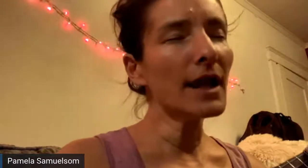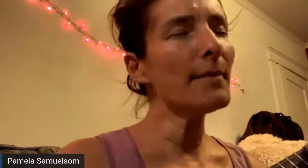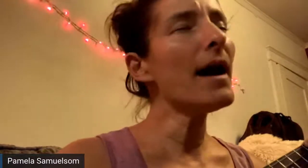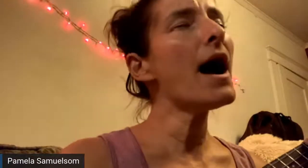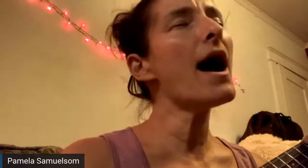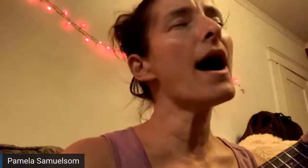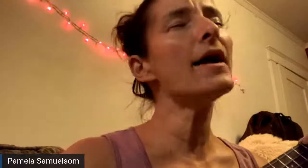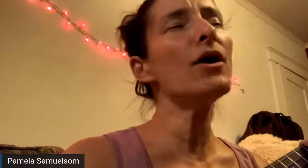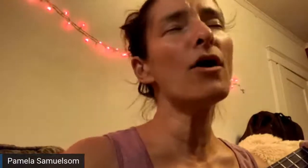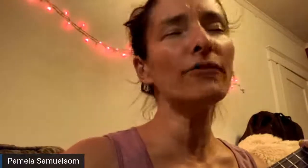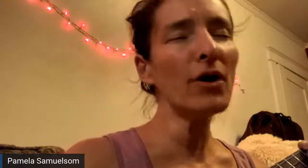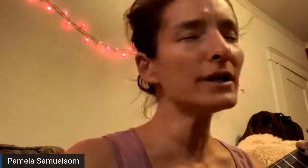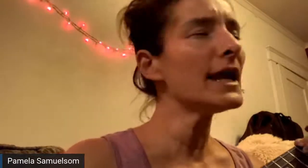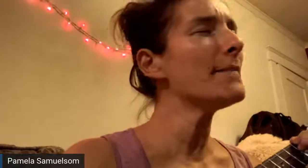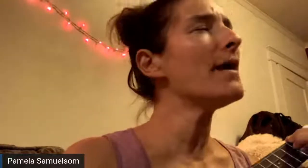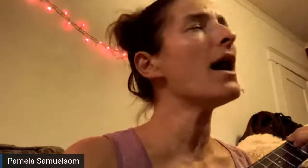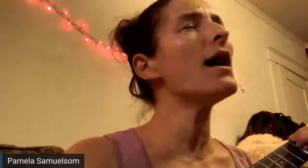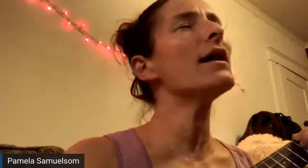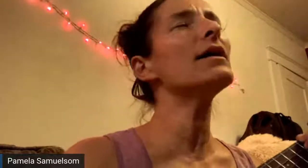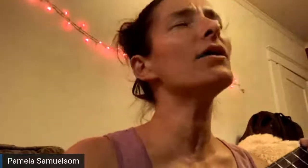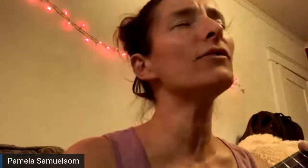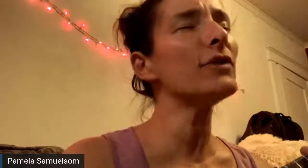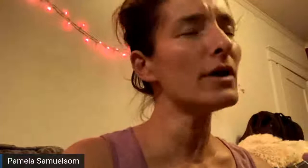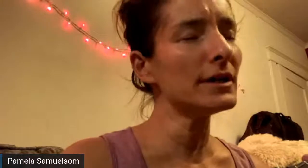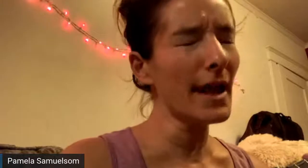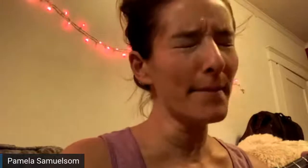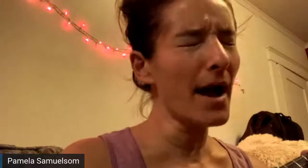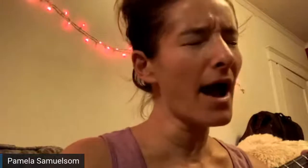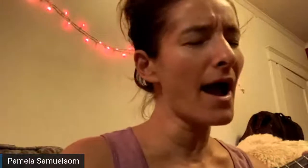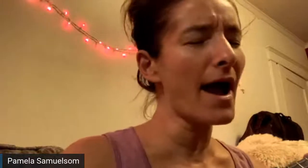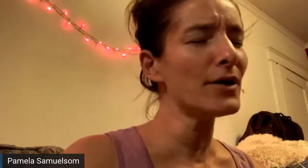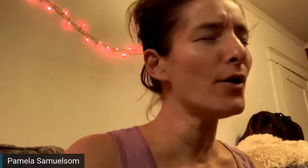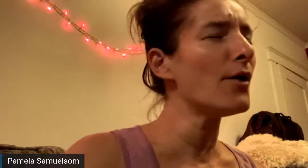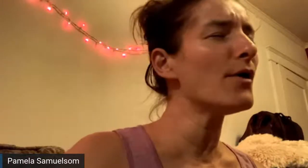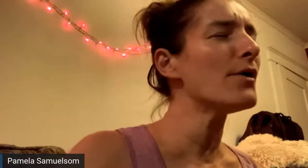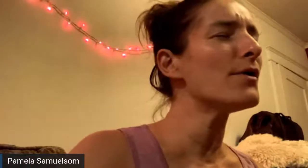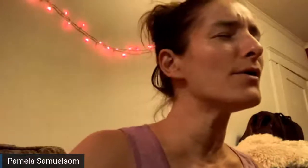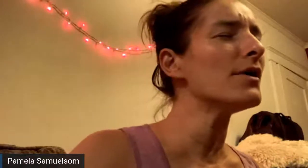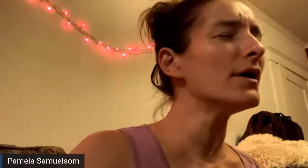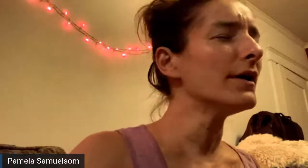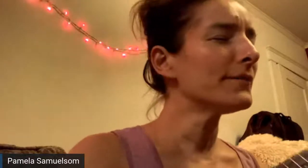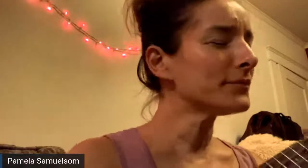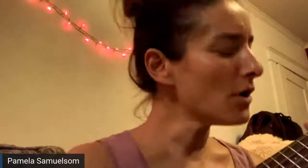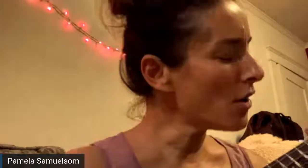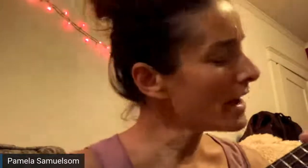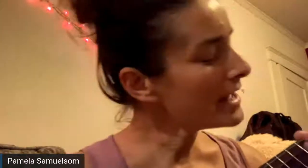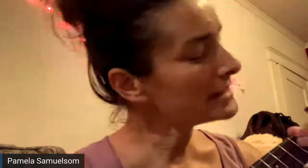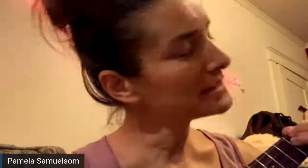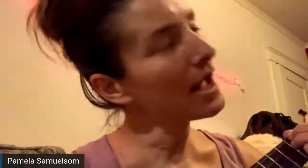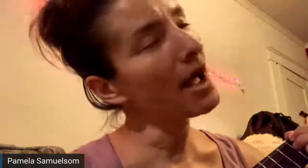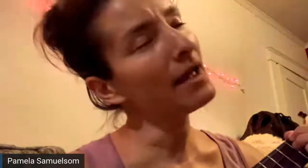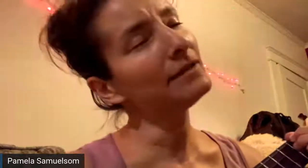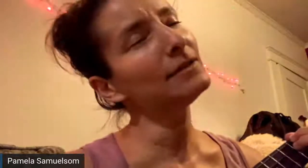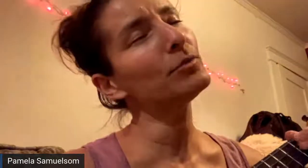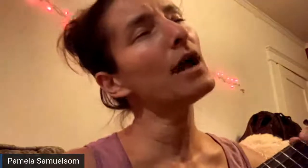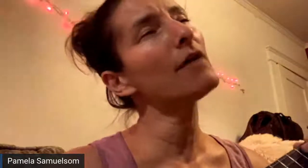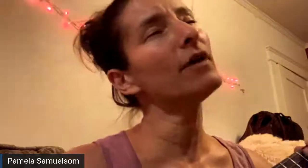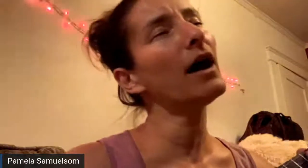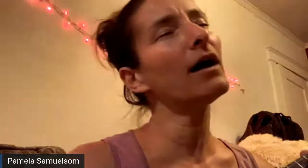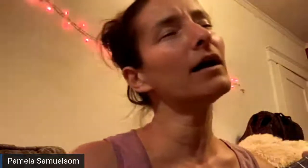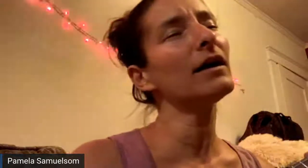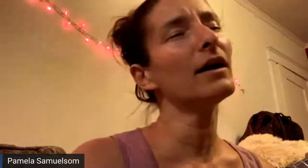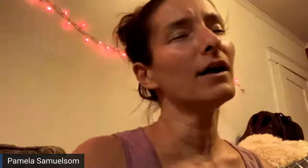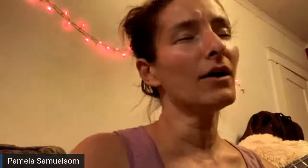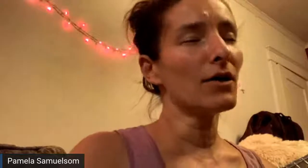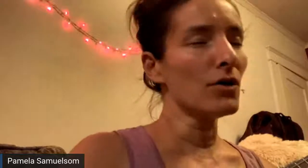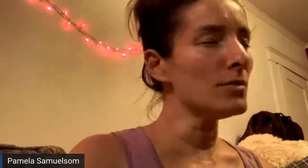Flor de mayo, flor de mayo, flor de mayo, no eres tan